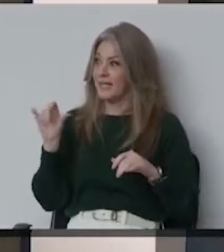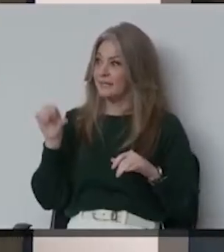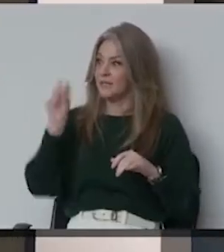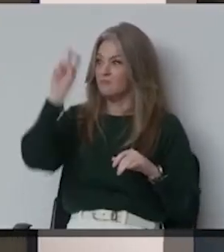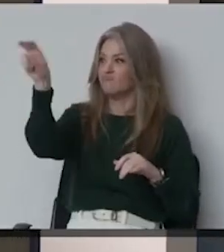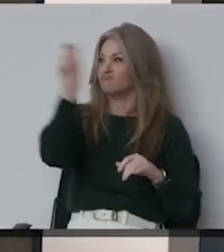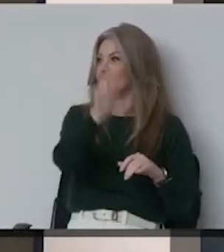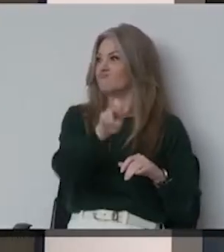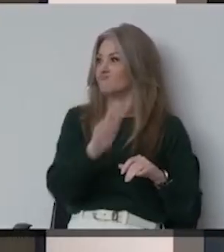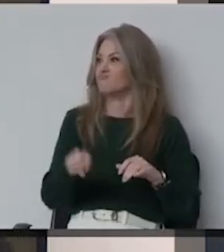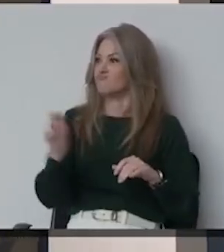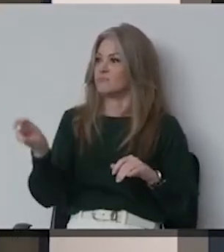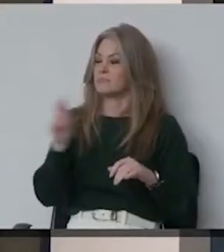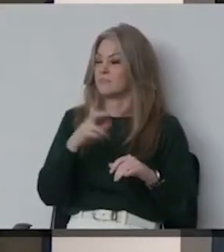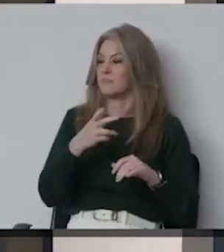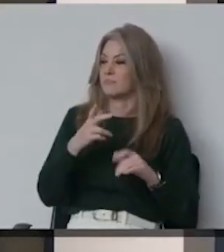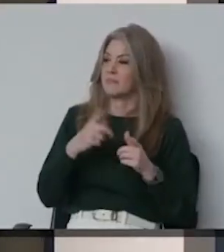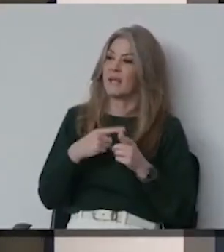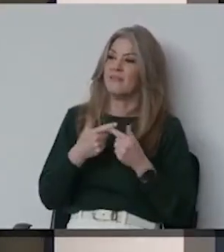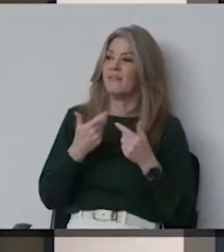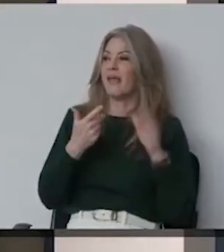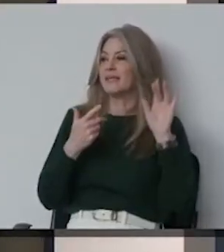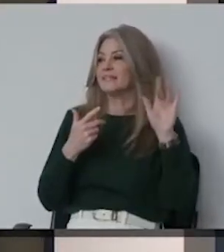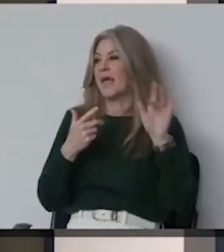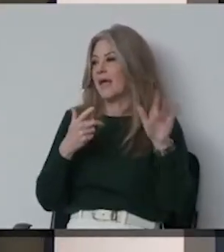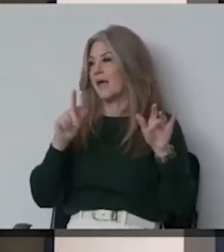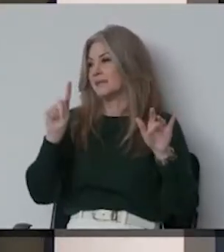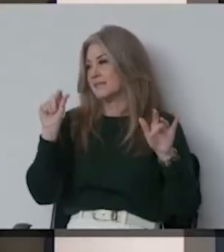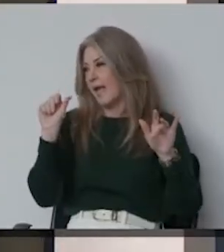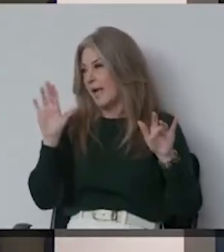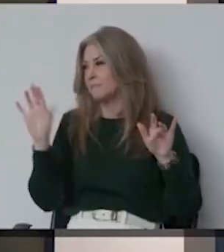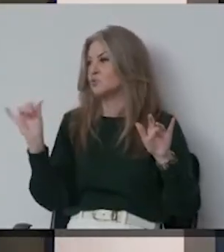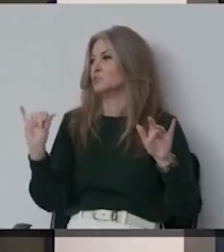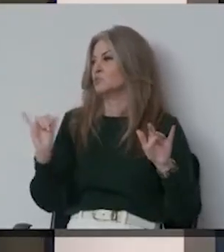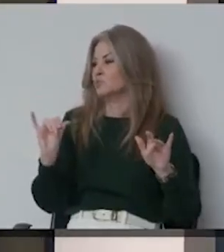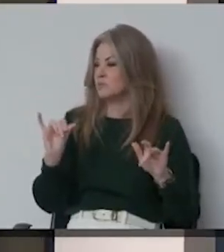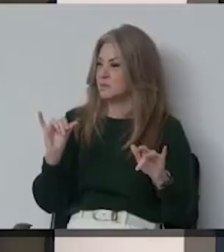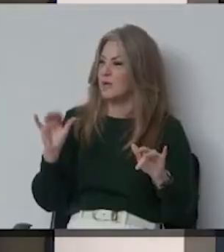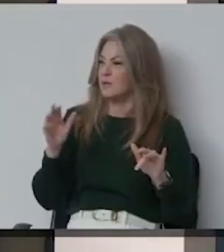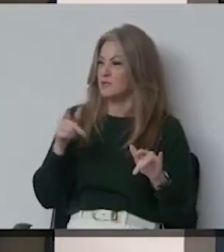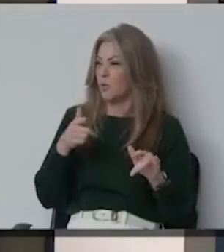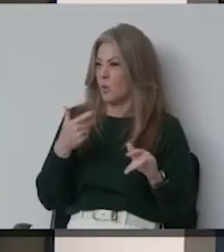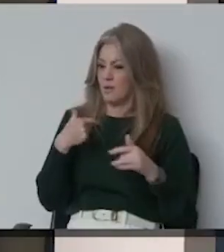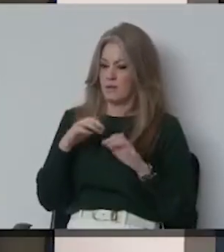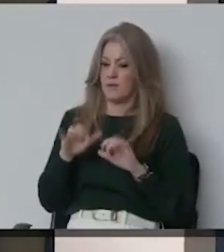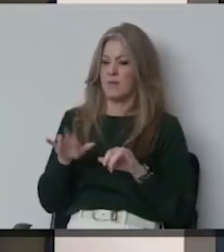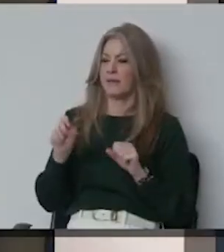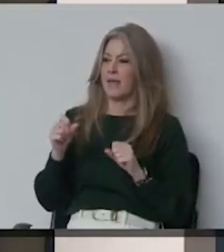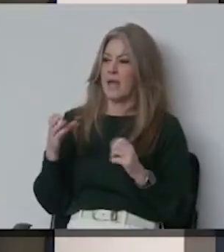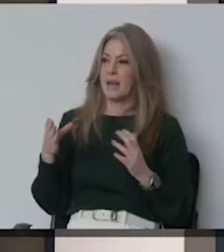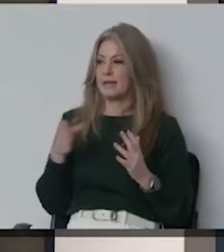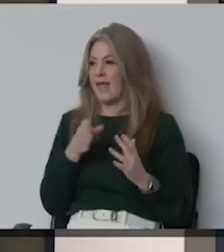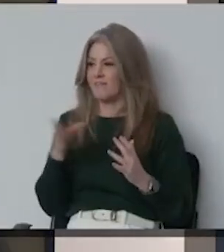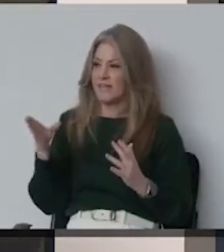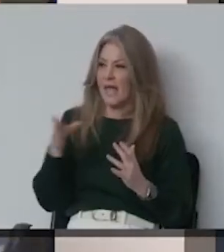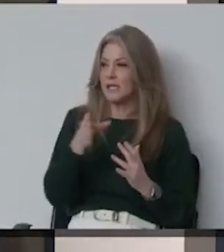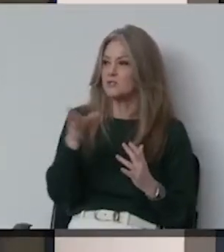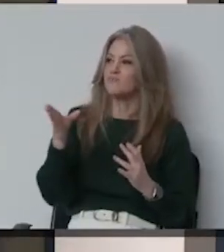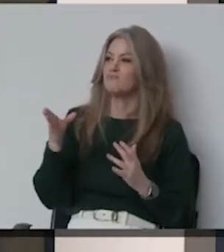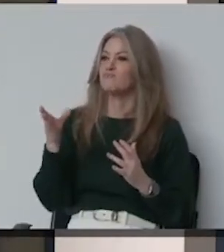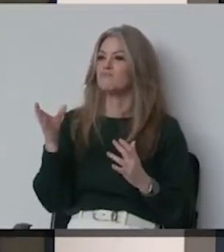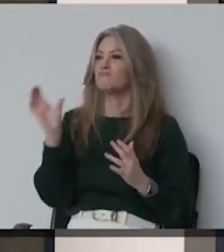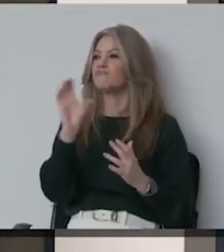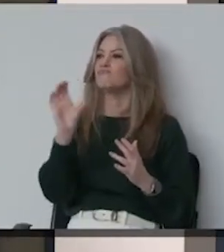they want to jump to interactive elements, they can press the tab key and get to those interactive elements. So they kind of have a way to navigate